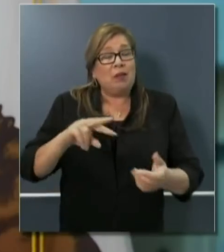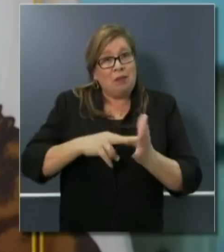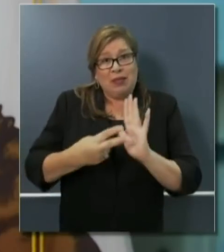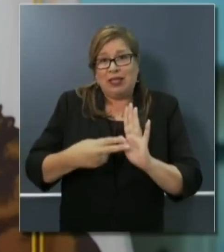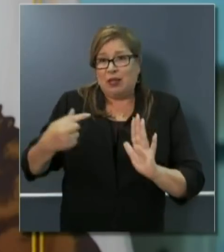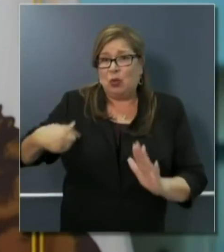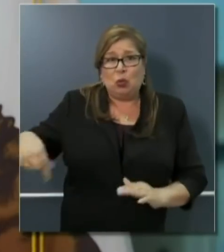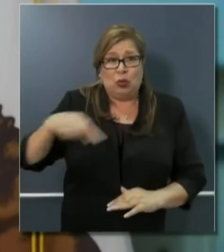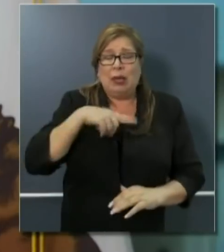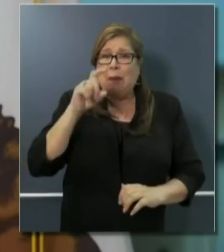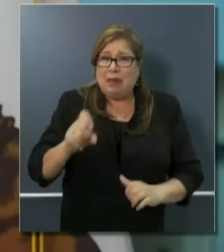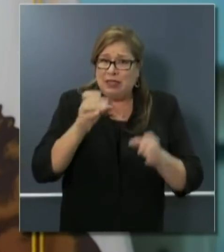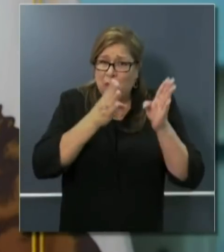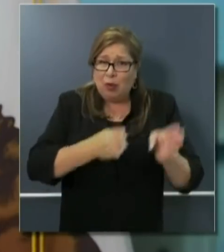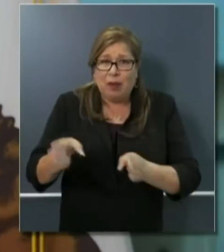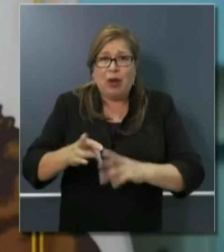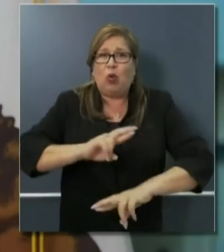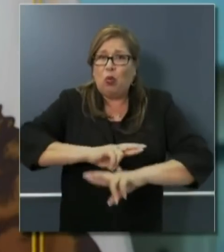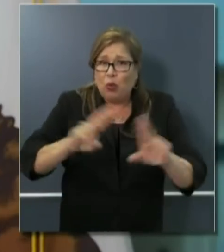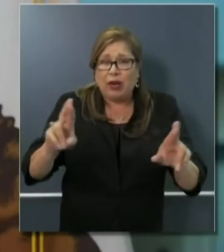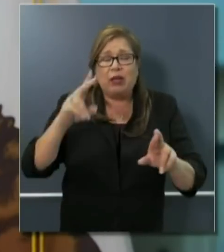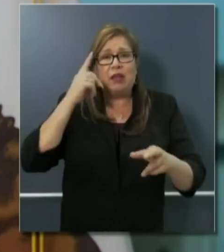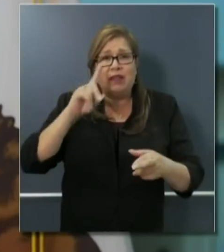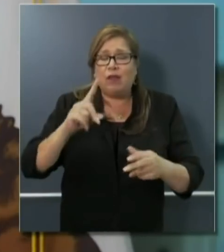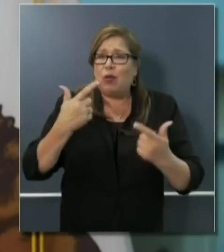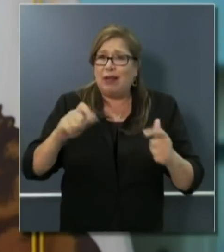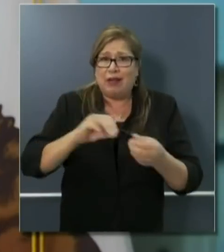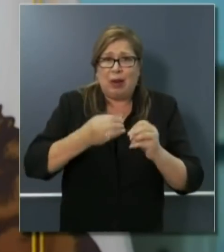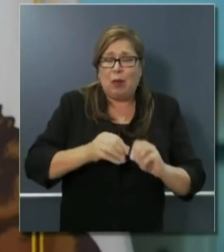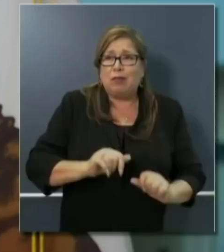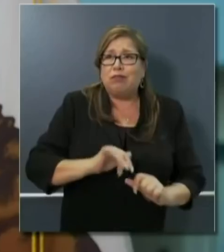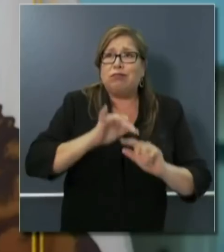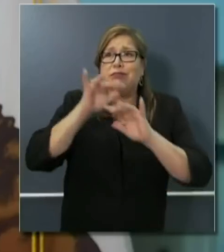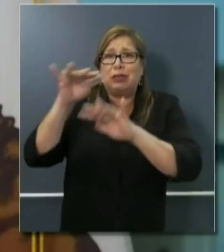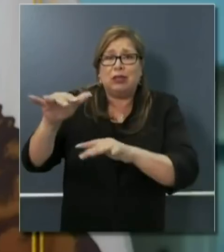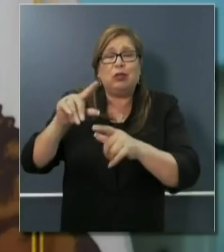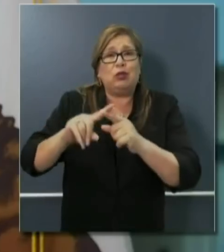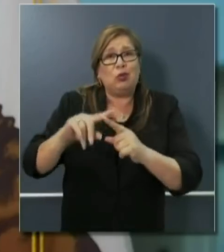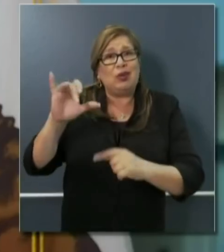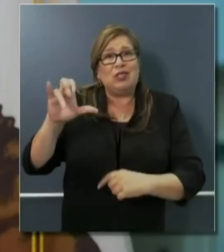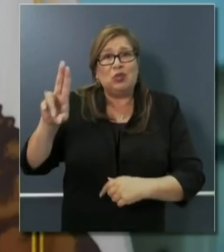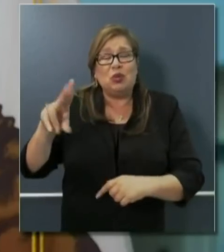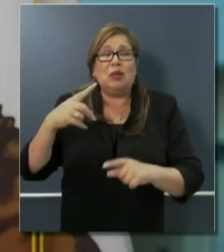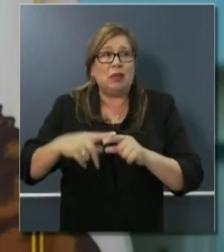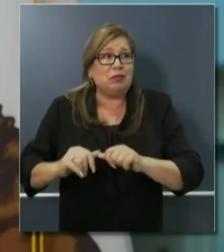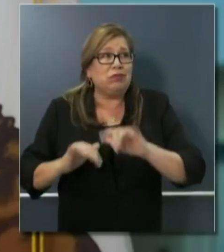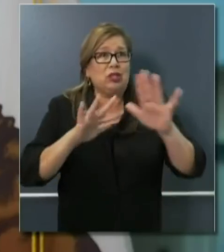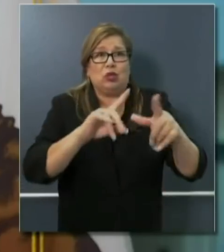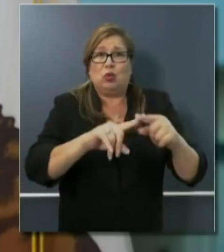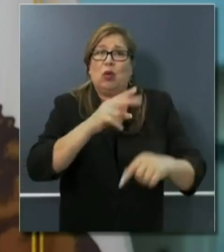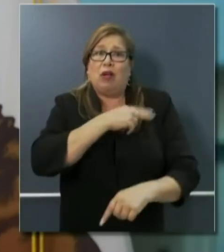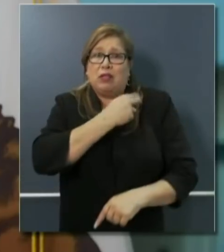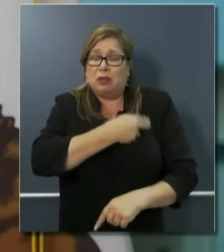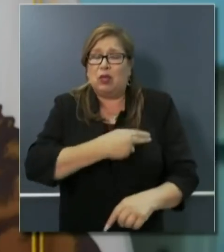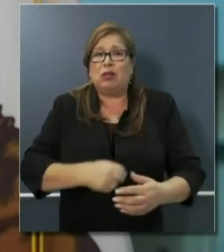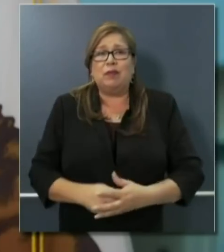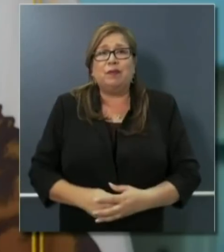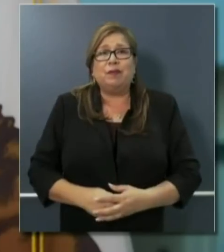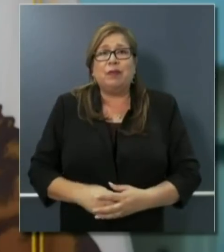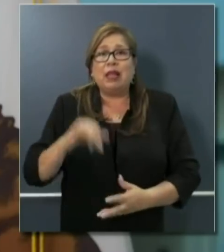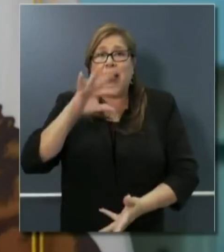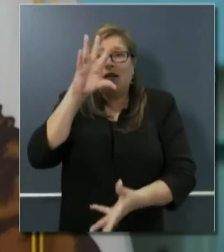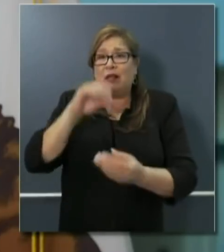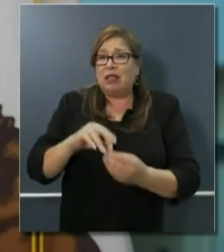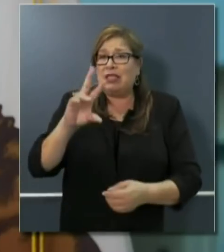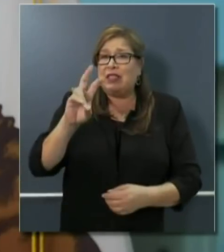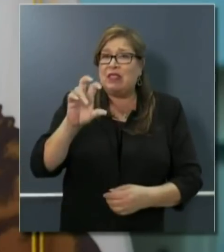for a surge in the number of hospitalizations and the number of ICU patients. That 774 may be